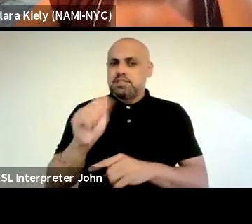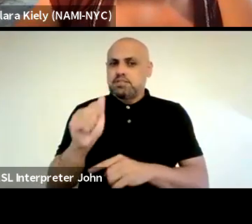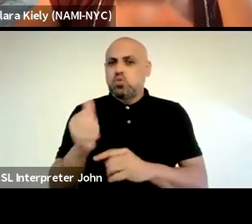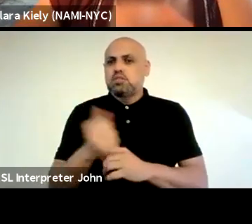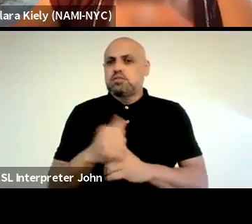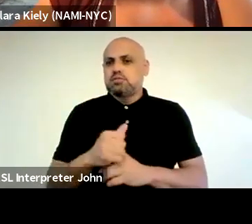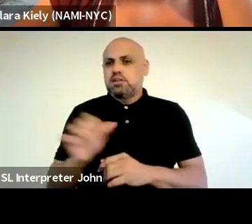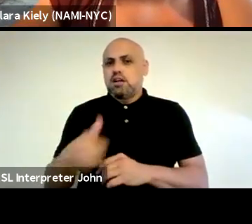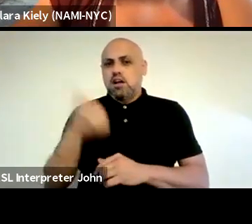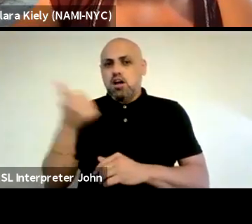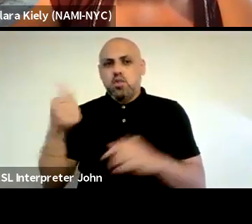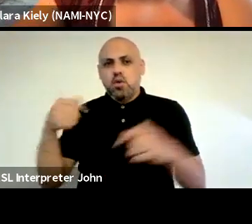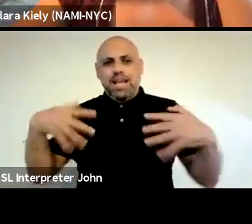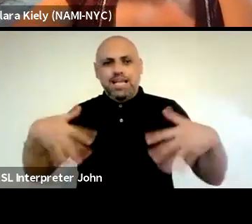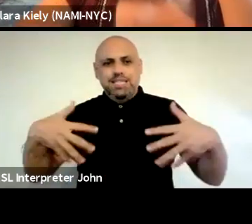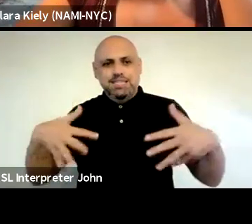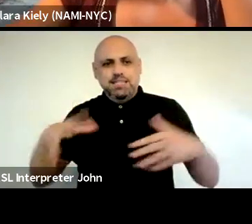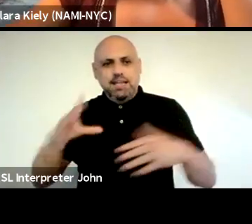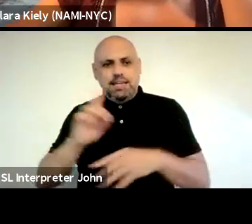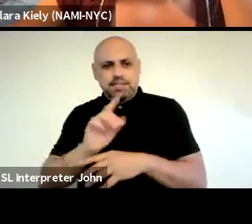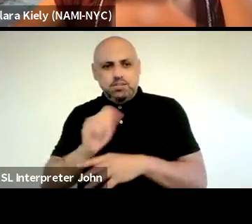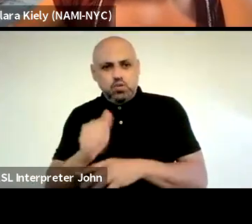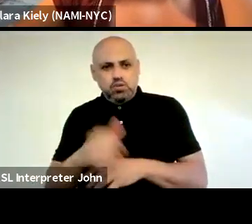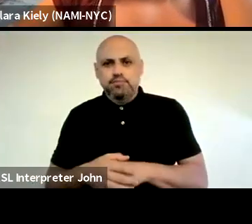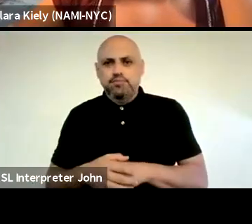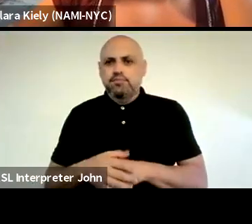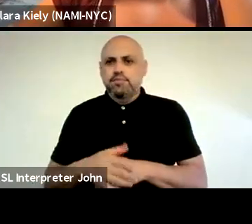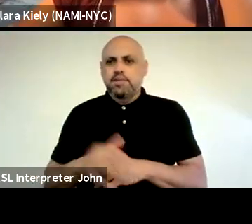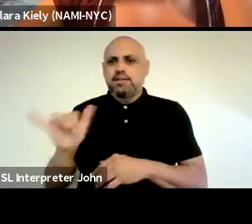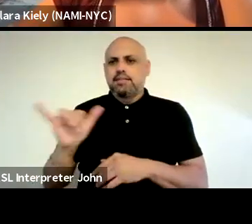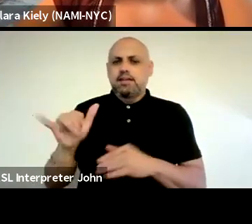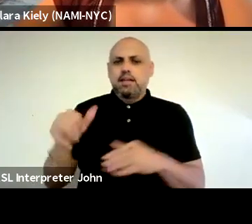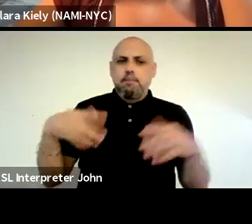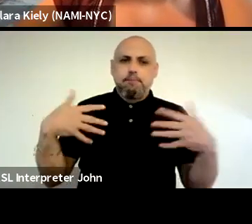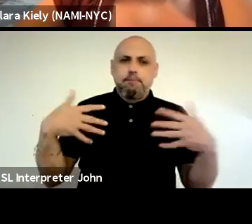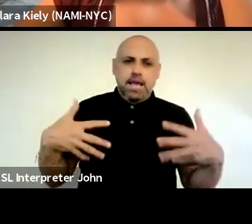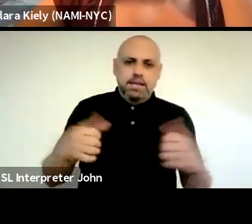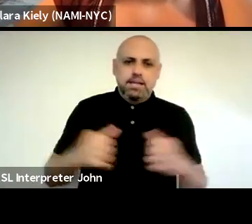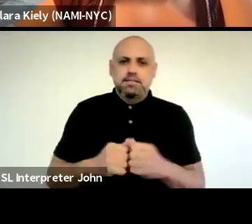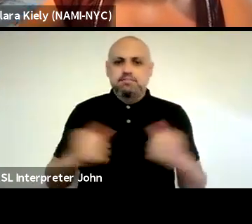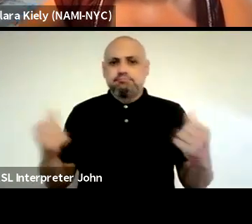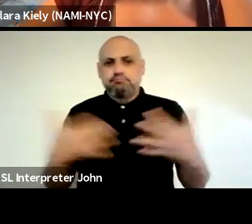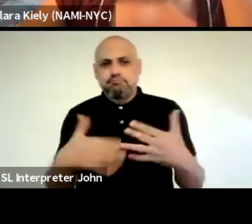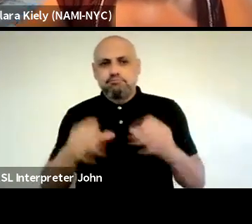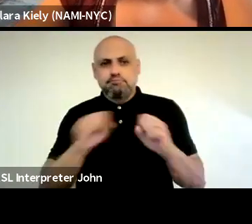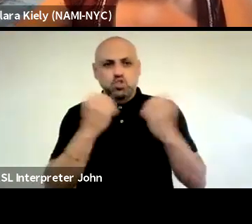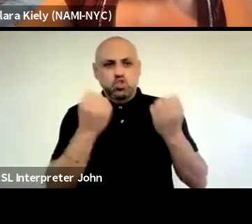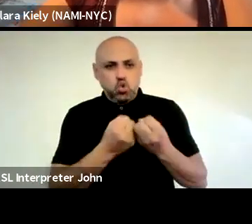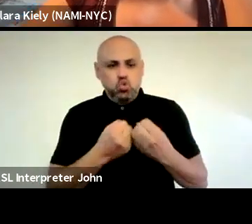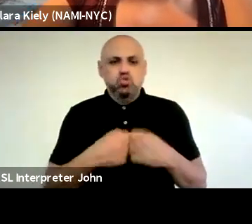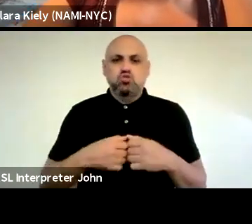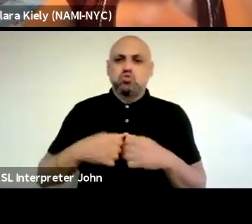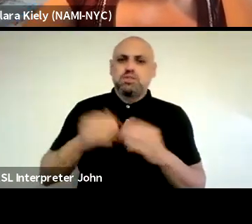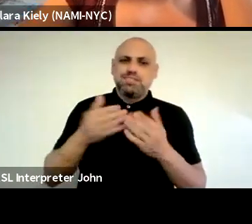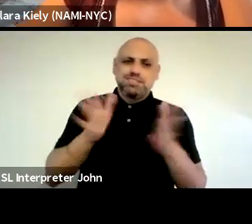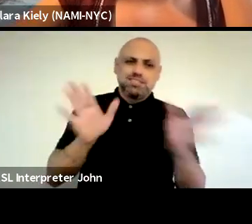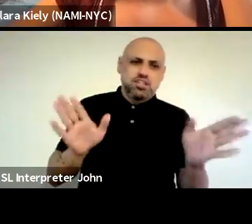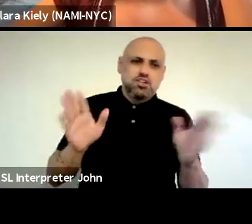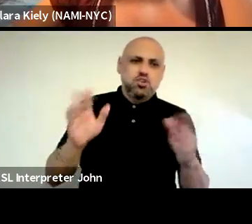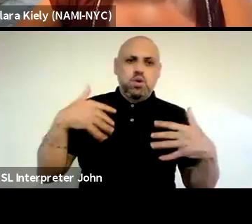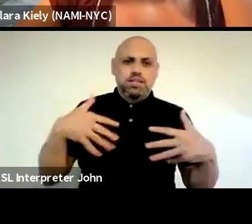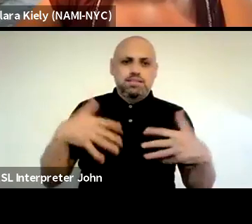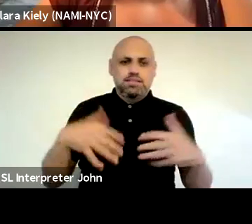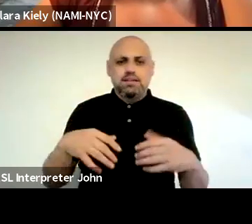other anxiety disorders like panic disorder, social anxiety, generalized anxiety disorder, specific